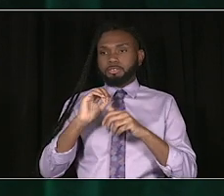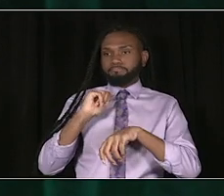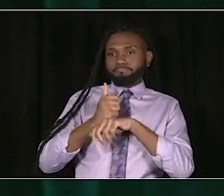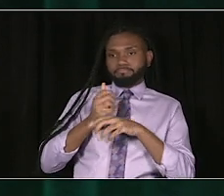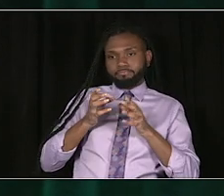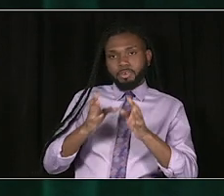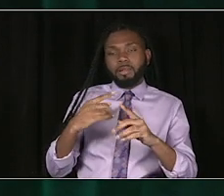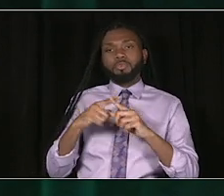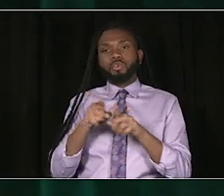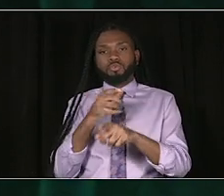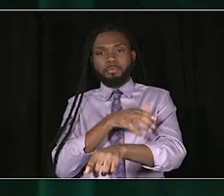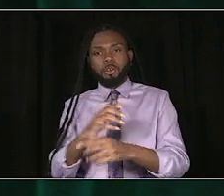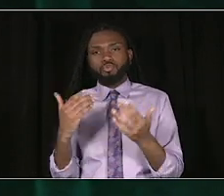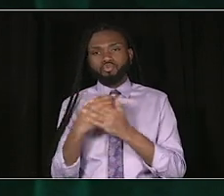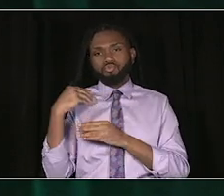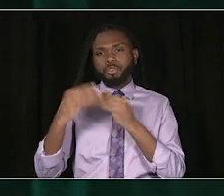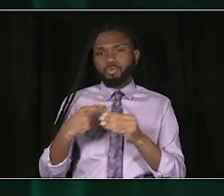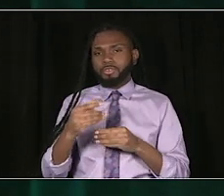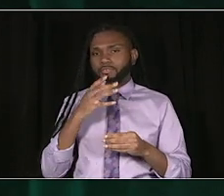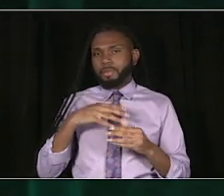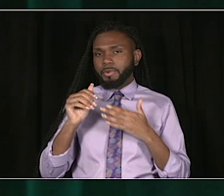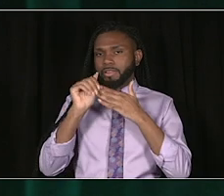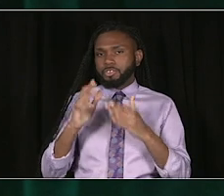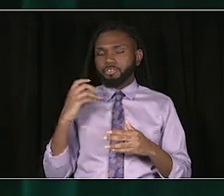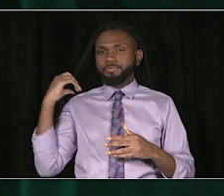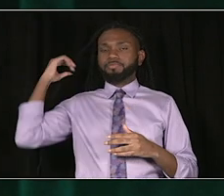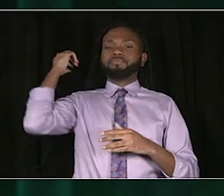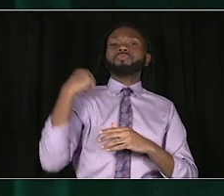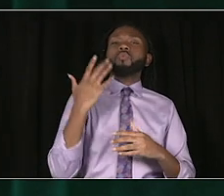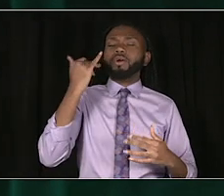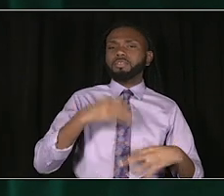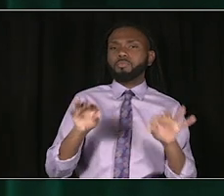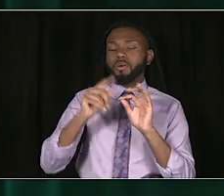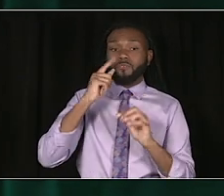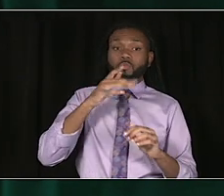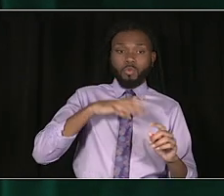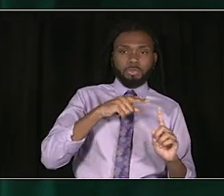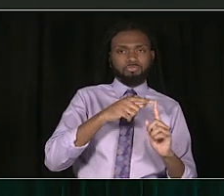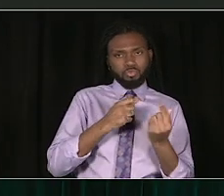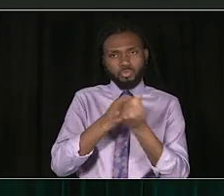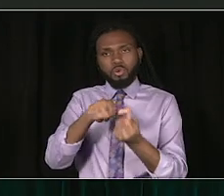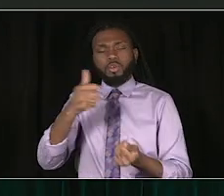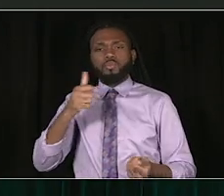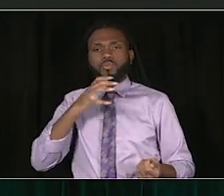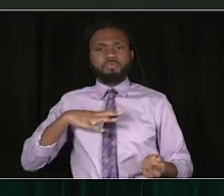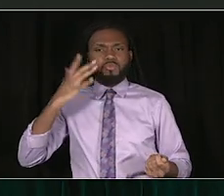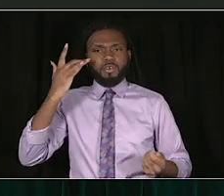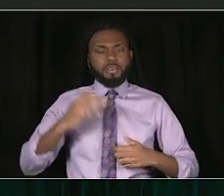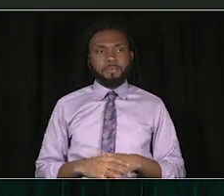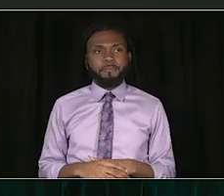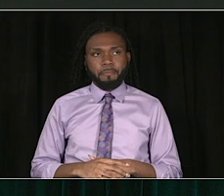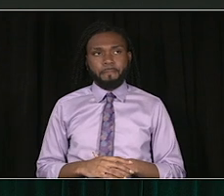and empower a new generation of female leaders. Why is it so important for women to support other women? Well, I